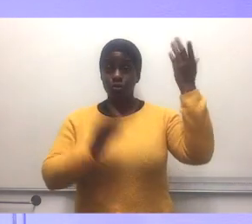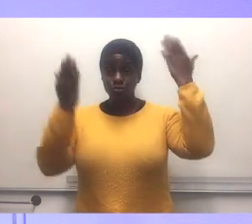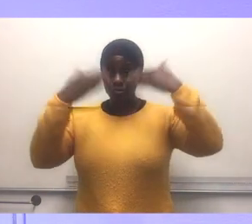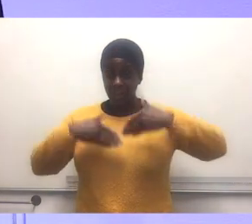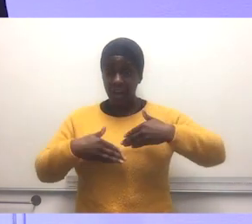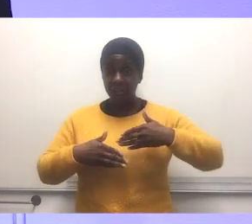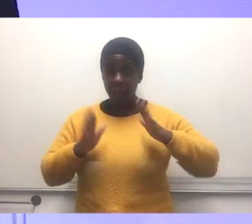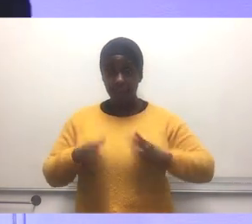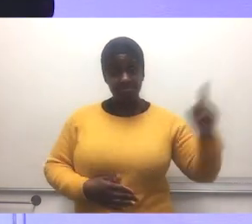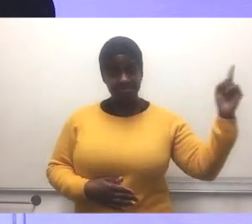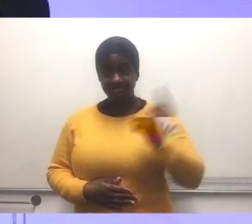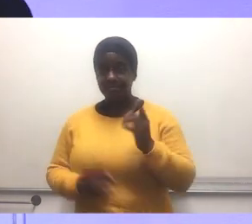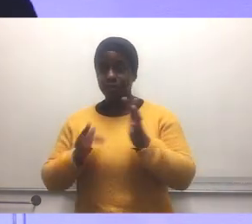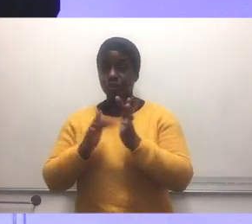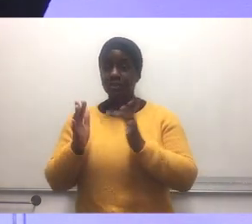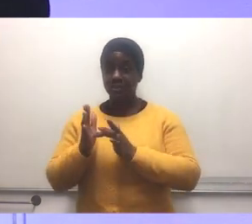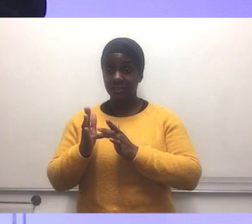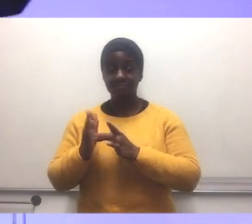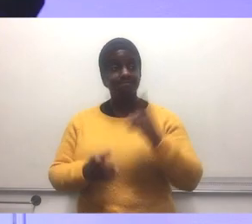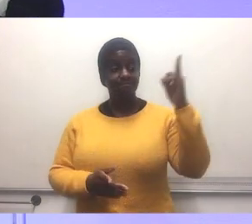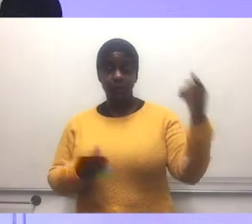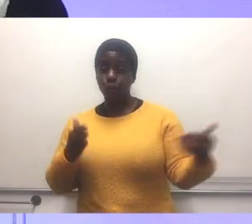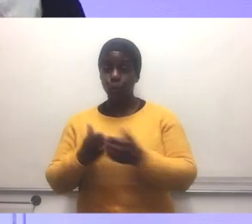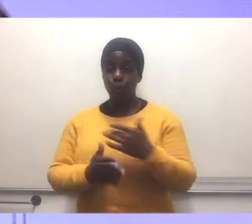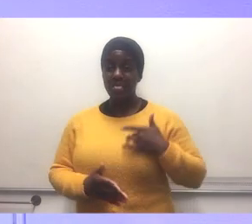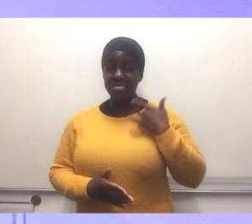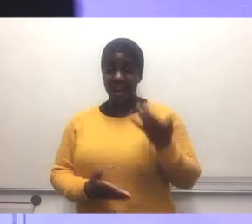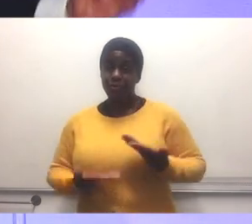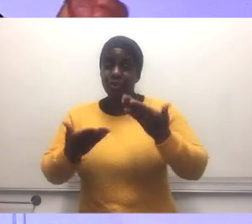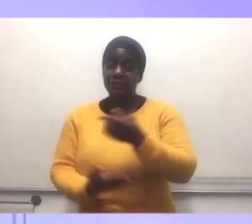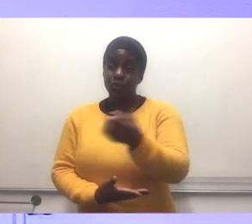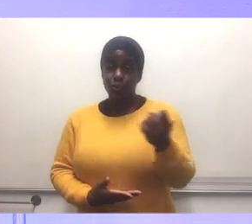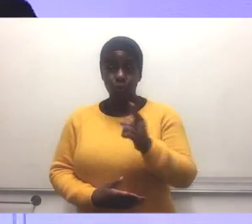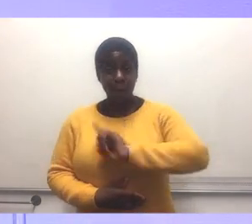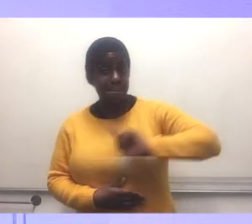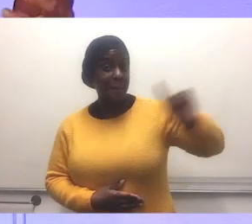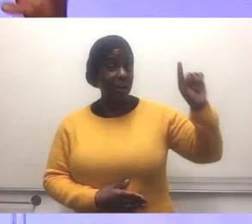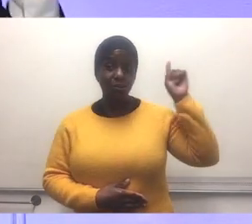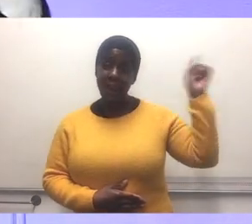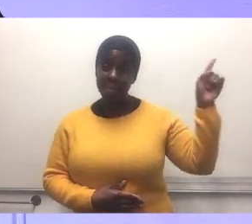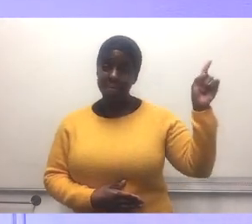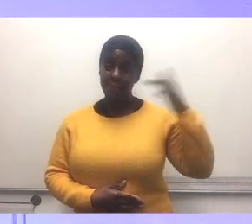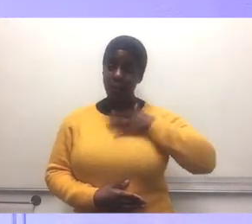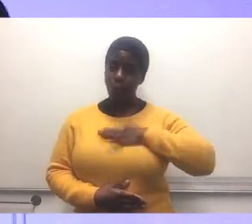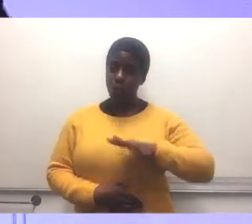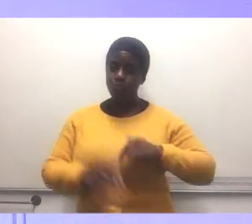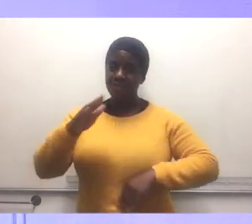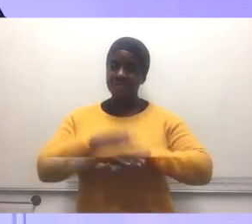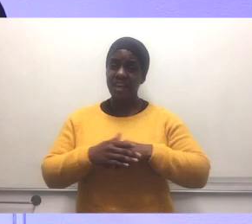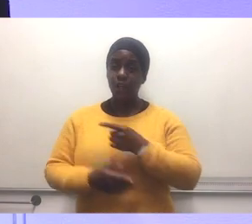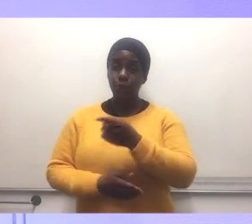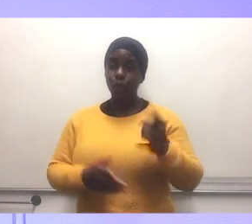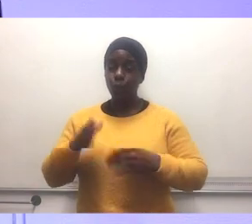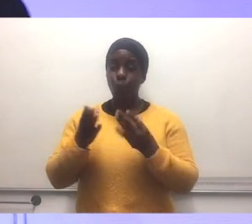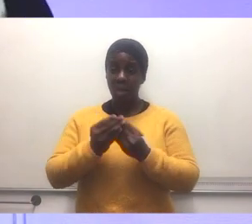come back to Jesus. He got a brand new life for you tonight. Come back to him. He wants to fill you with the